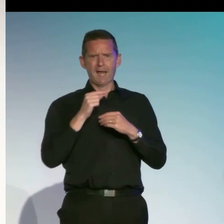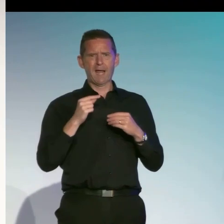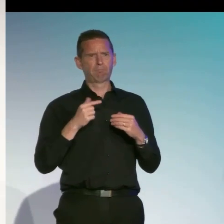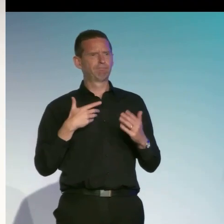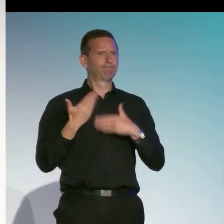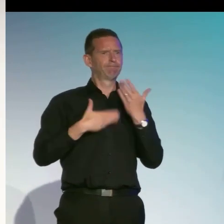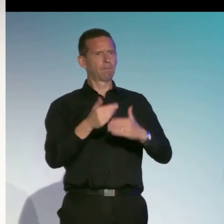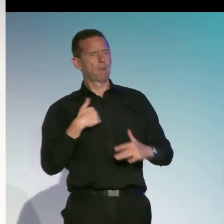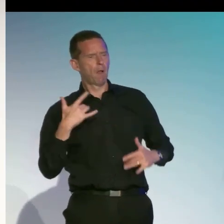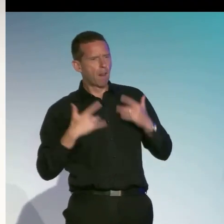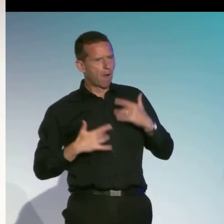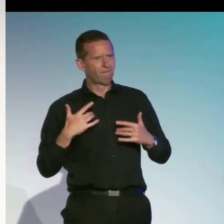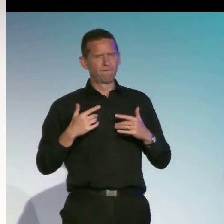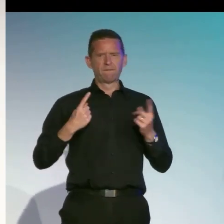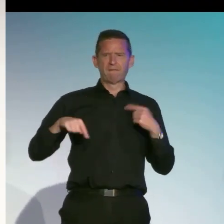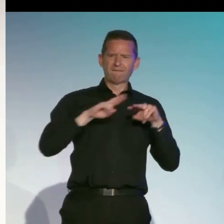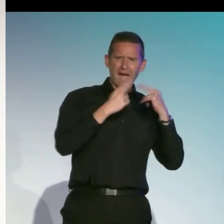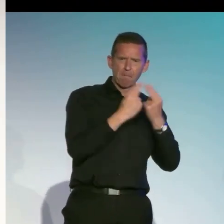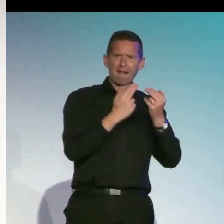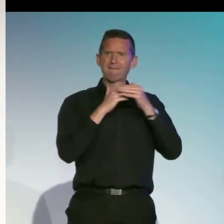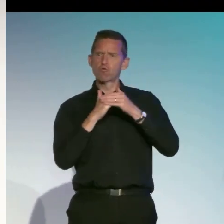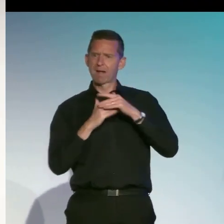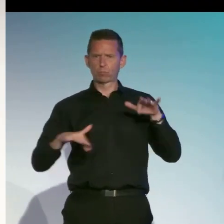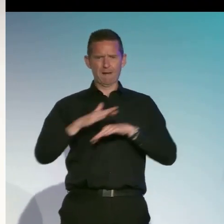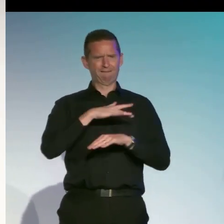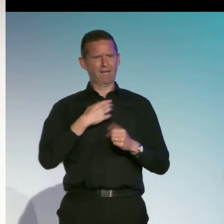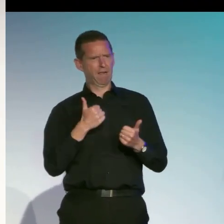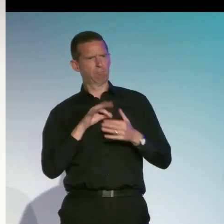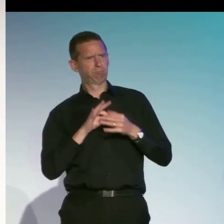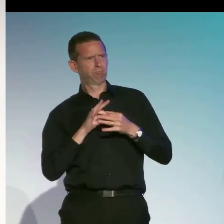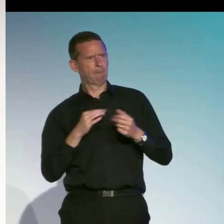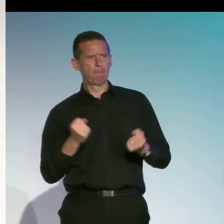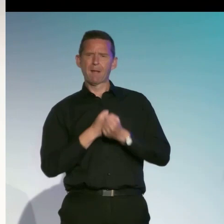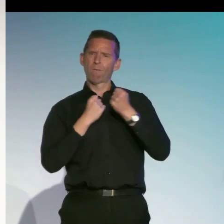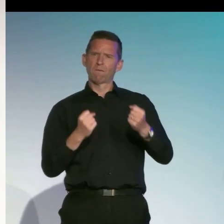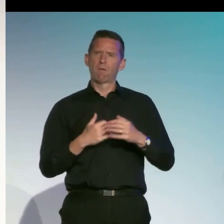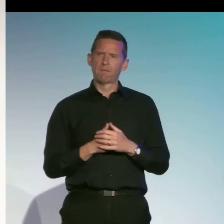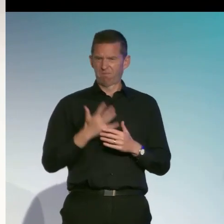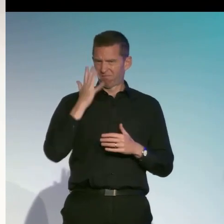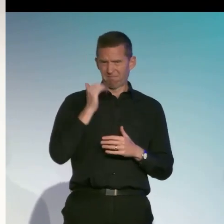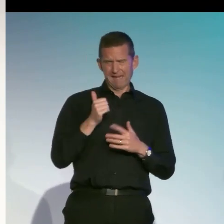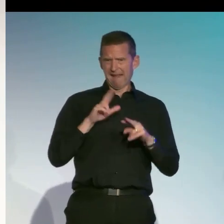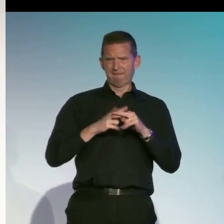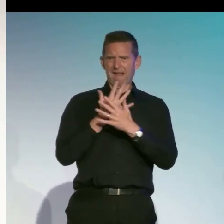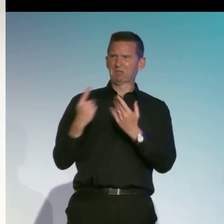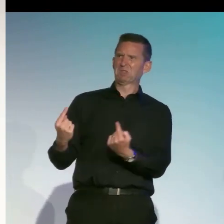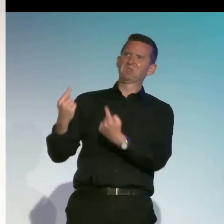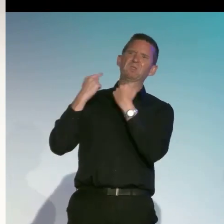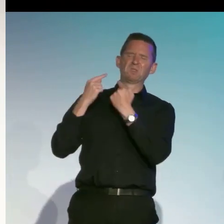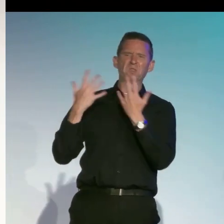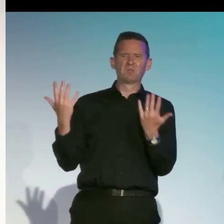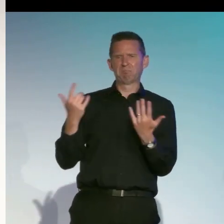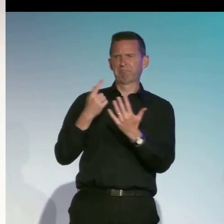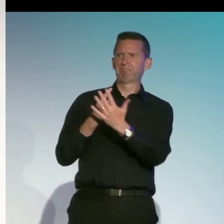life and those around you in a way that is actually meaningful and powerful, even in the face of great, hostility